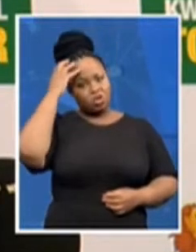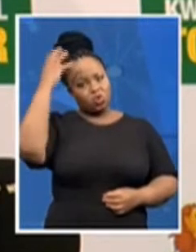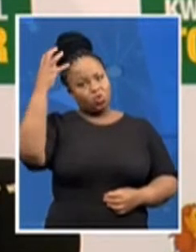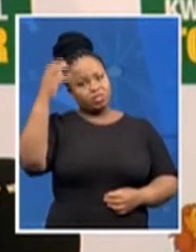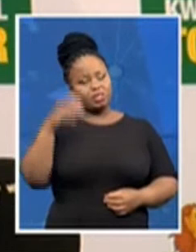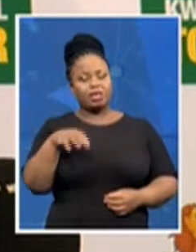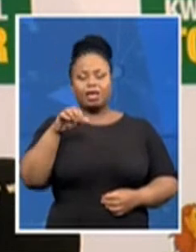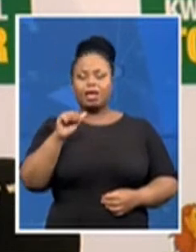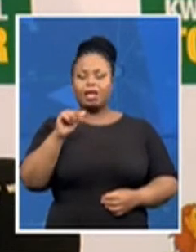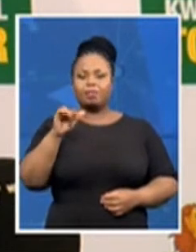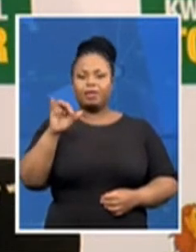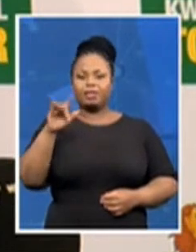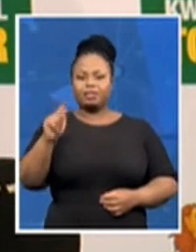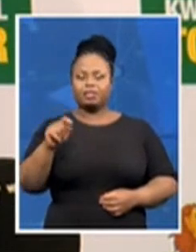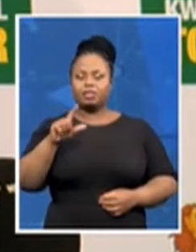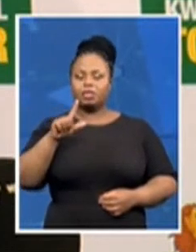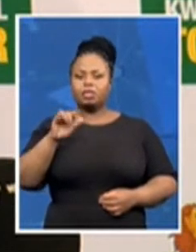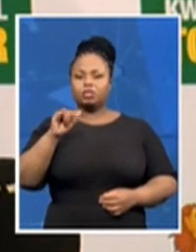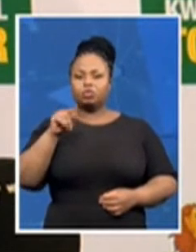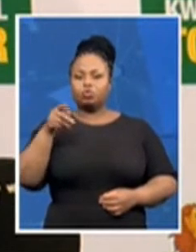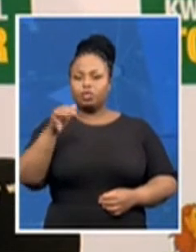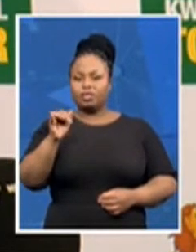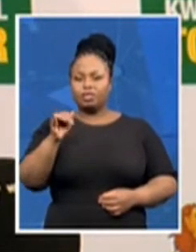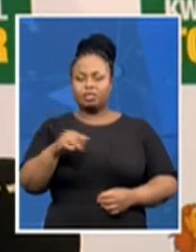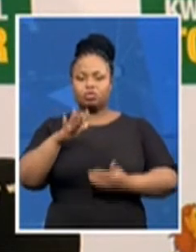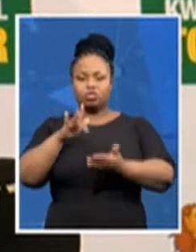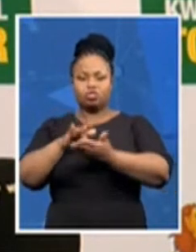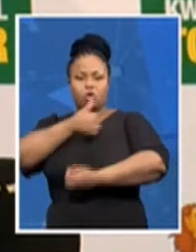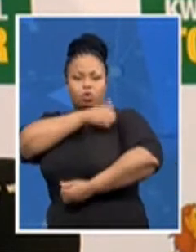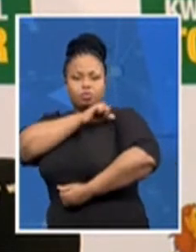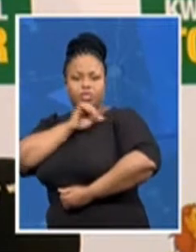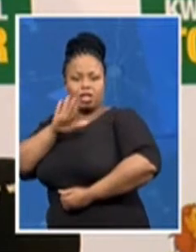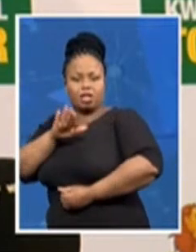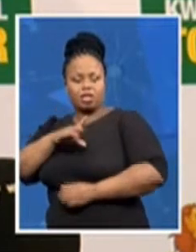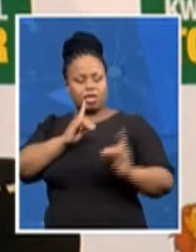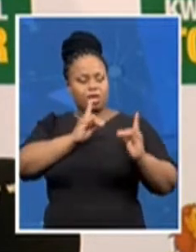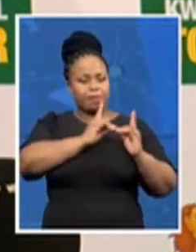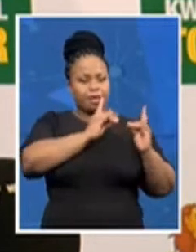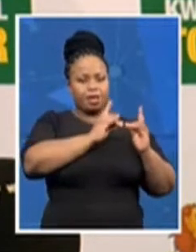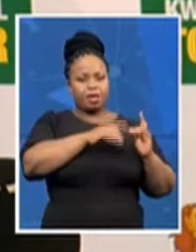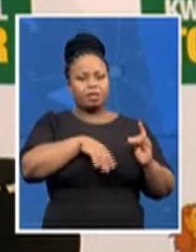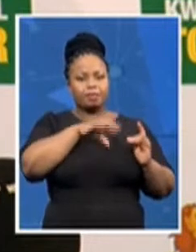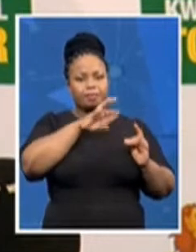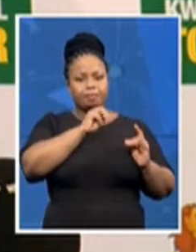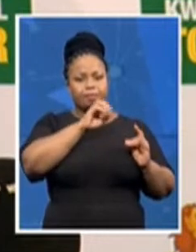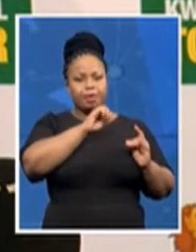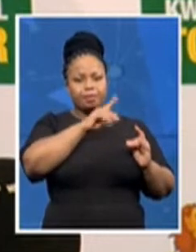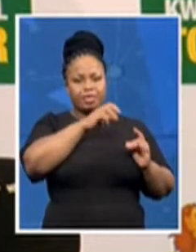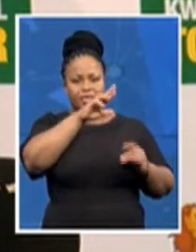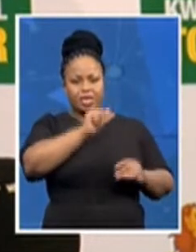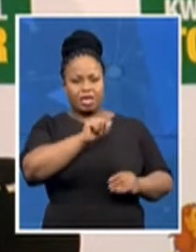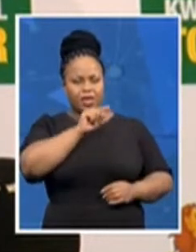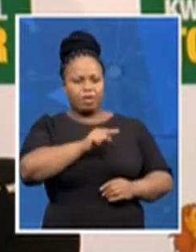Hospital and Moses Mabhida, have already started vaccinating people